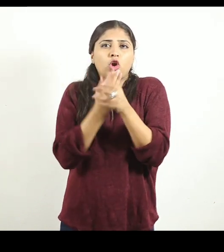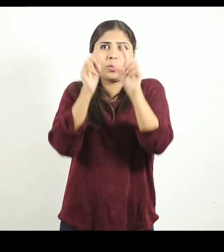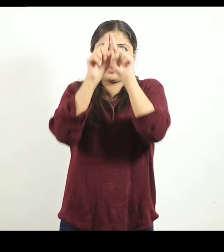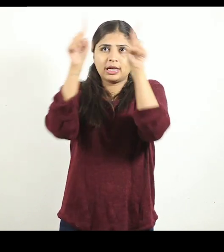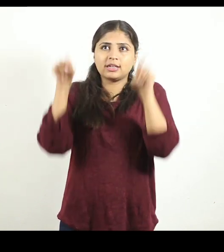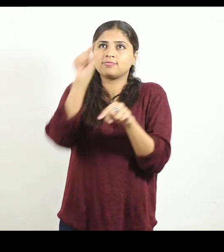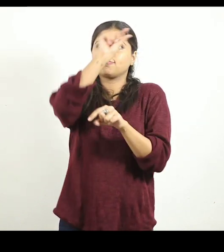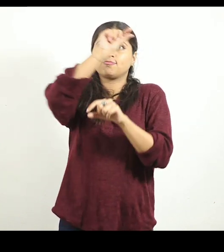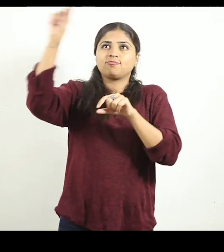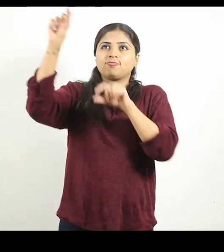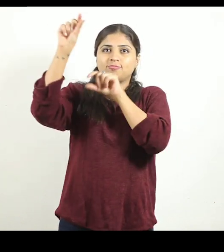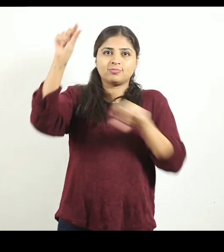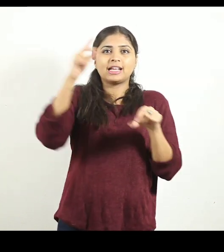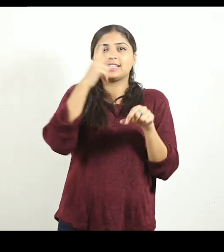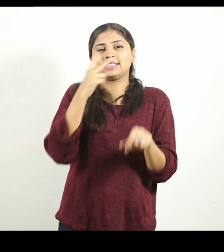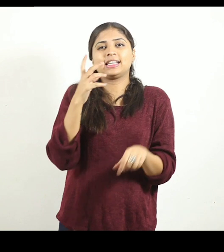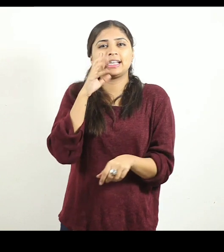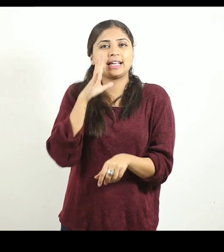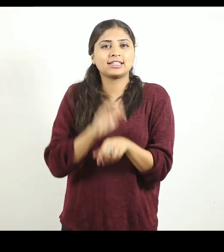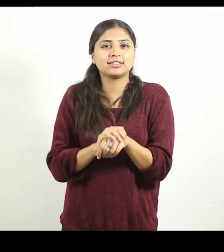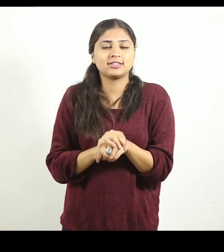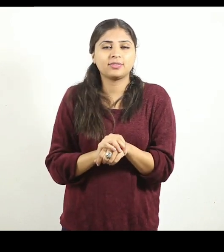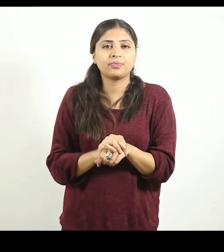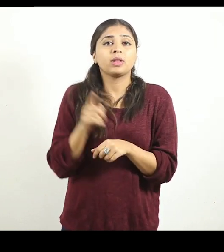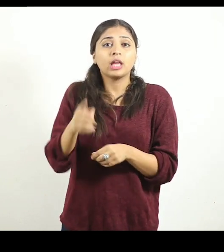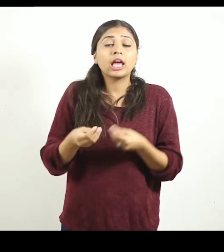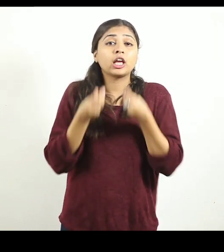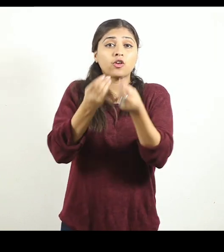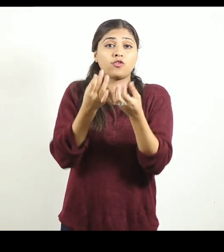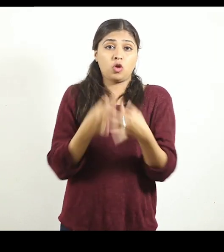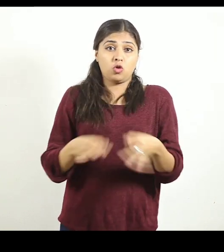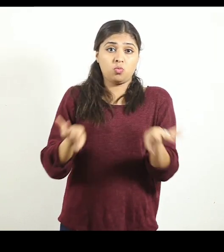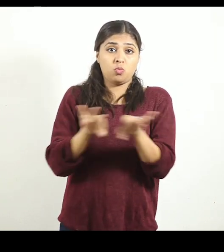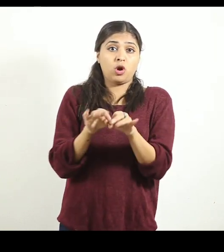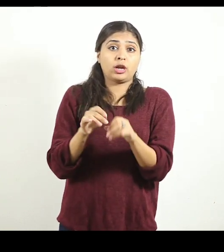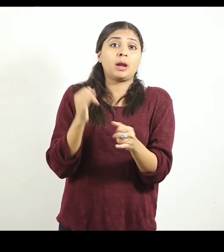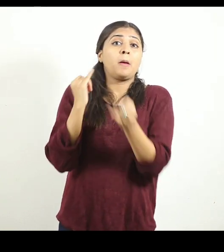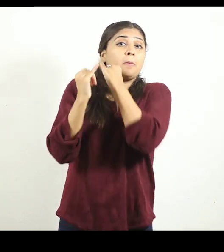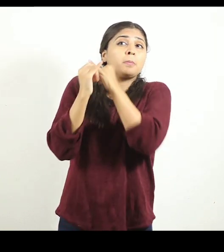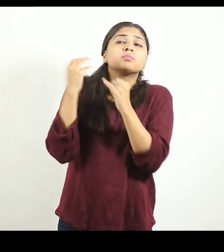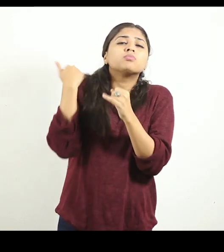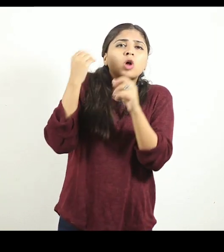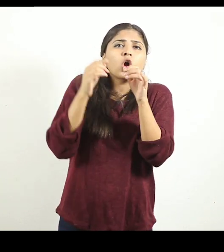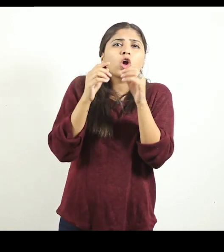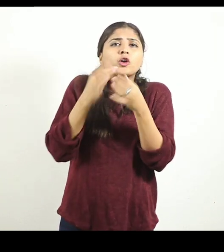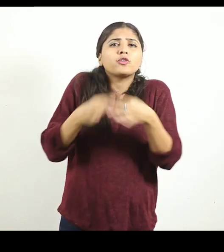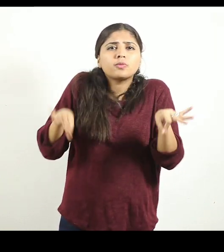is a section of the document that appears in the bottom margin.